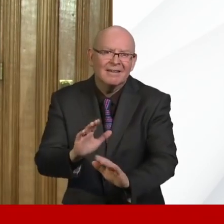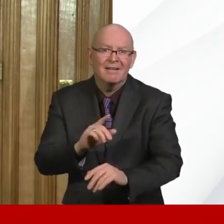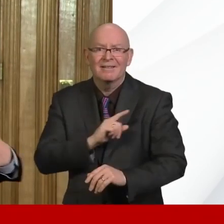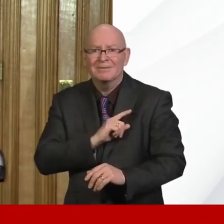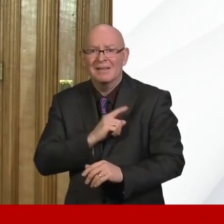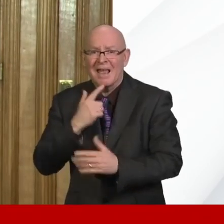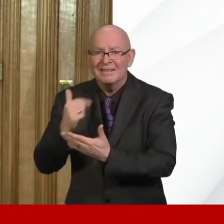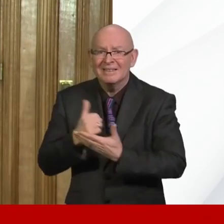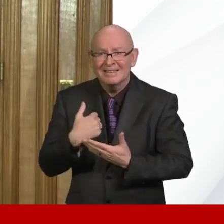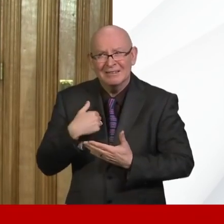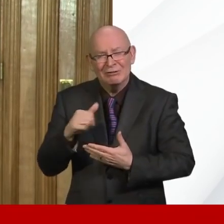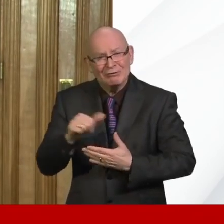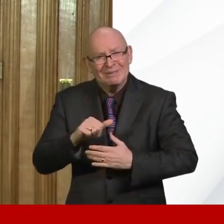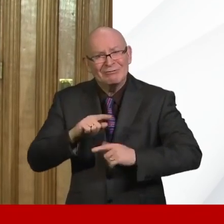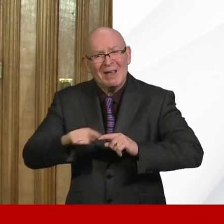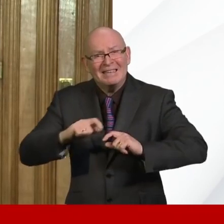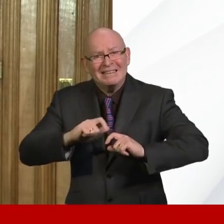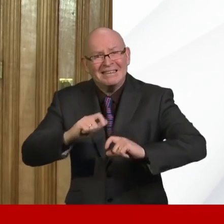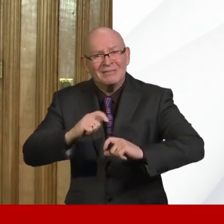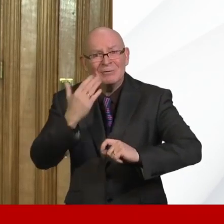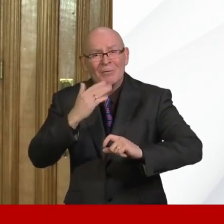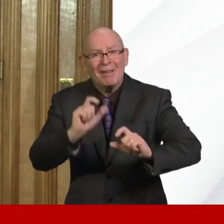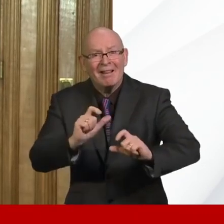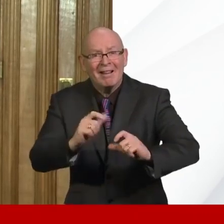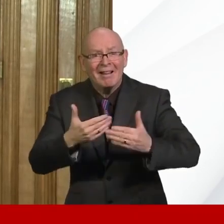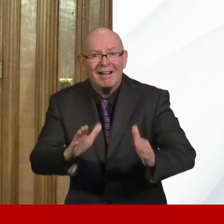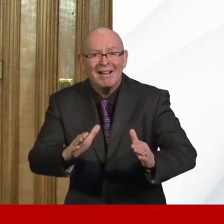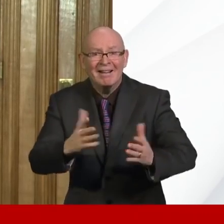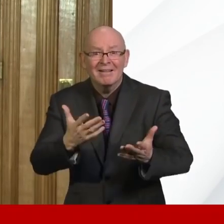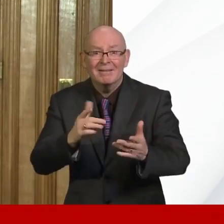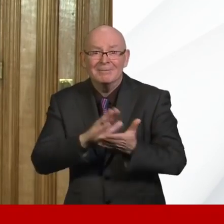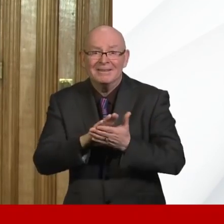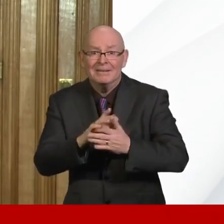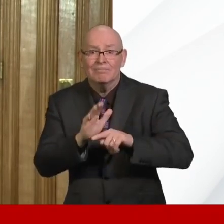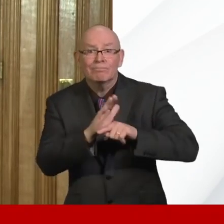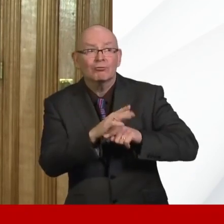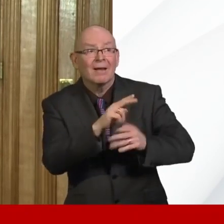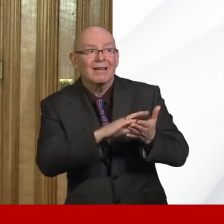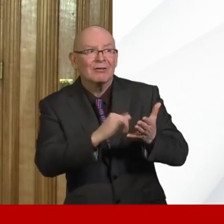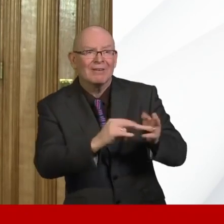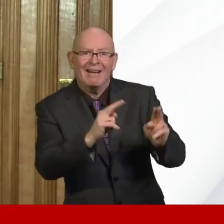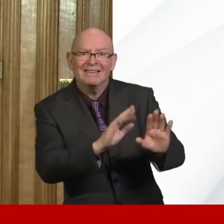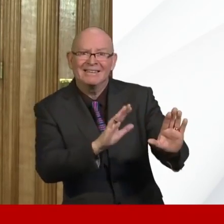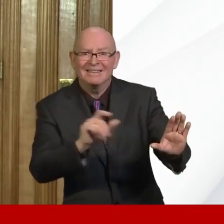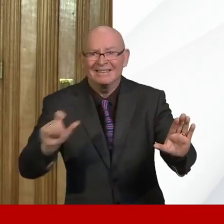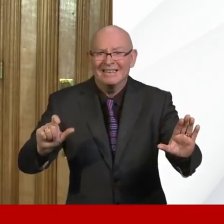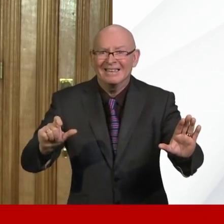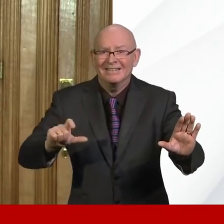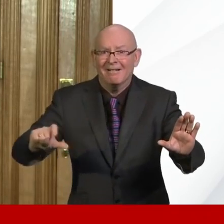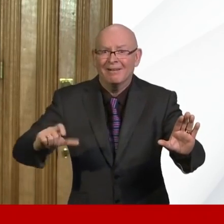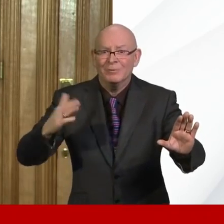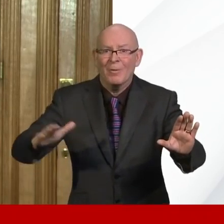So looking at the curve of the disease and looking at where we are now, we think now that we